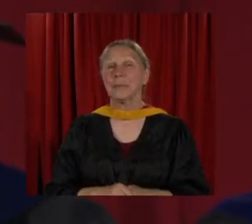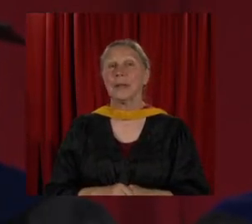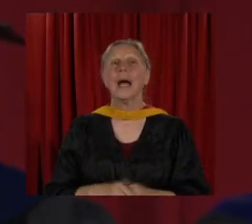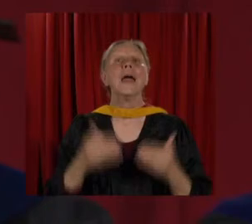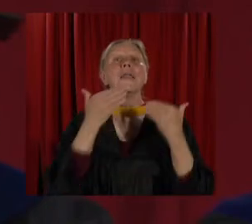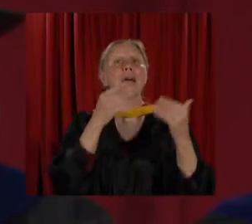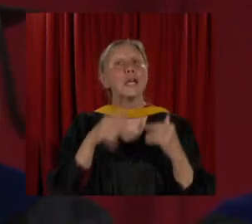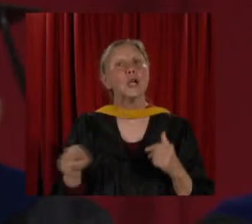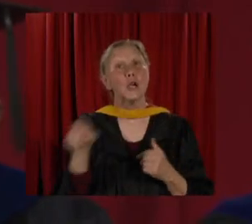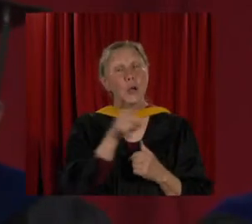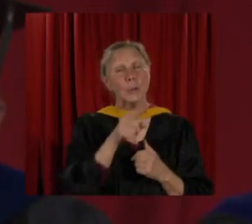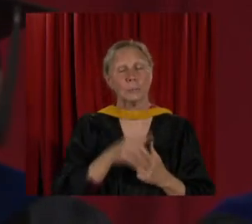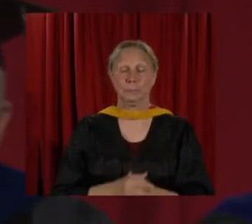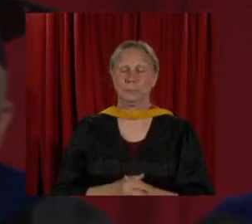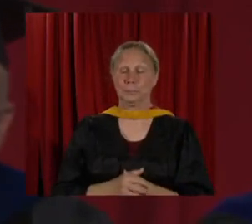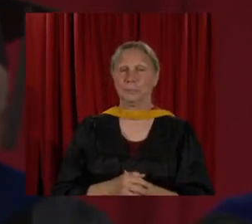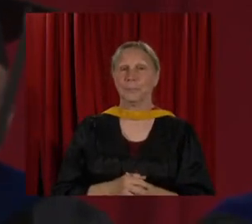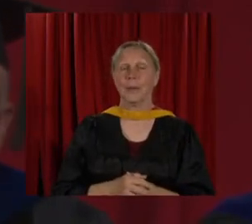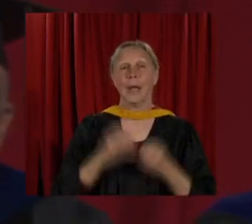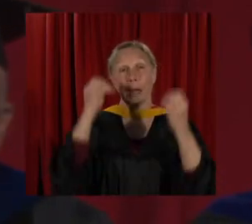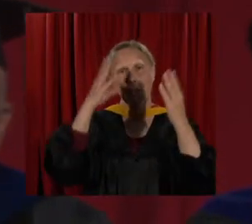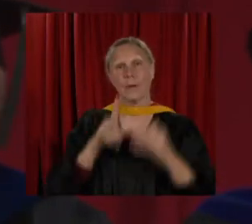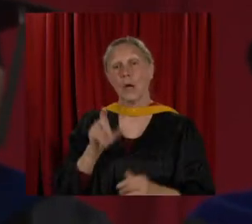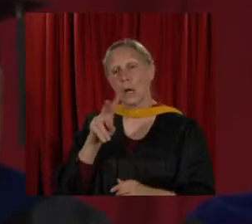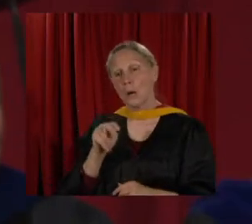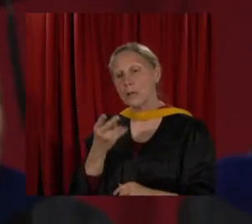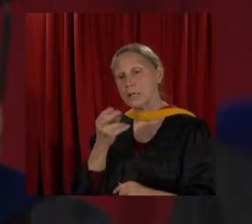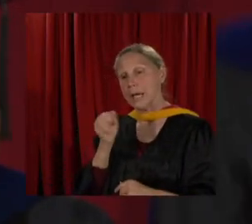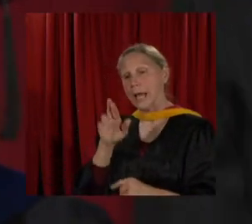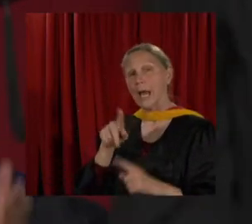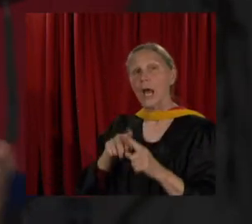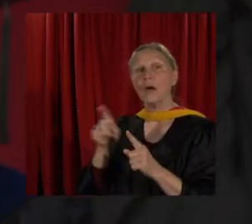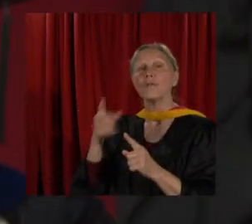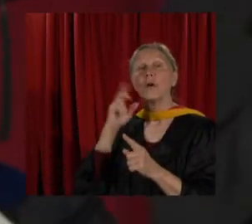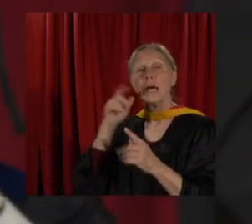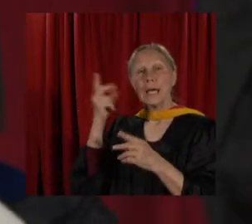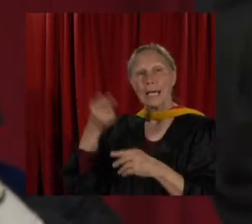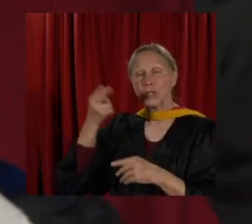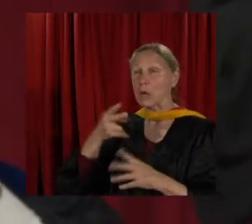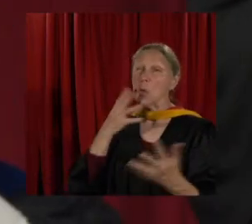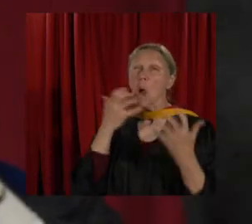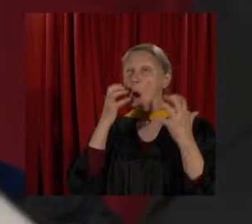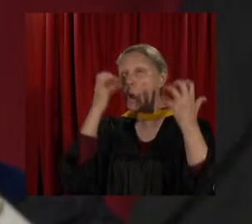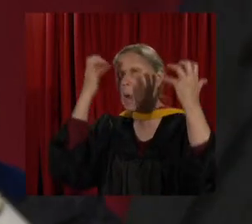Thank you. Professor Lawrence Hare, Chair of History.